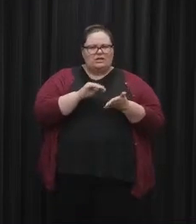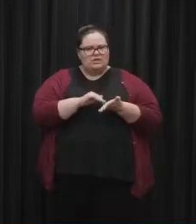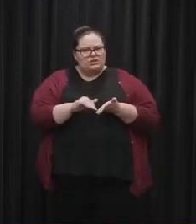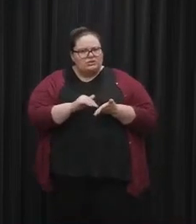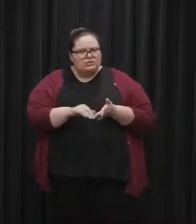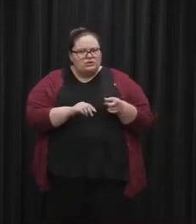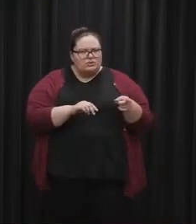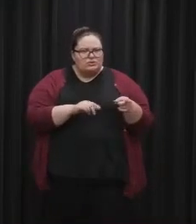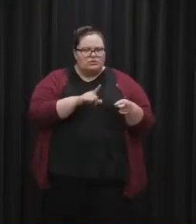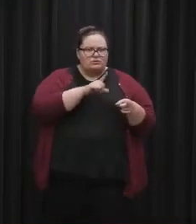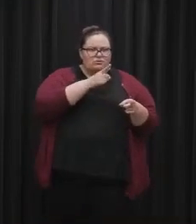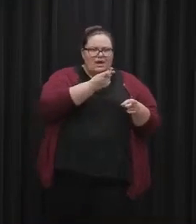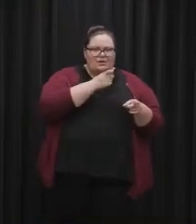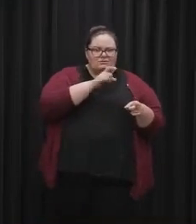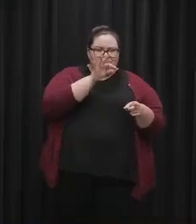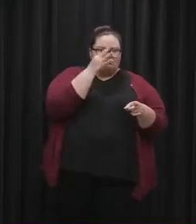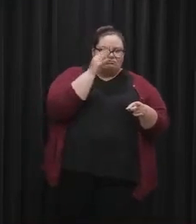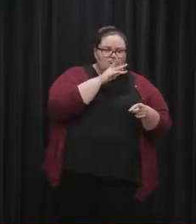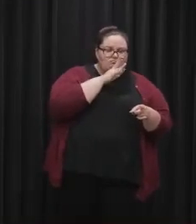de répondre en anglais en avant.